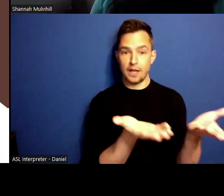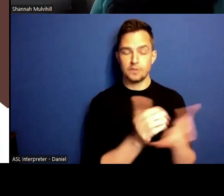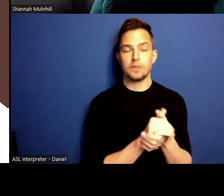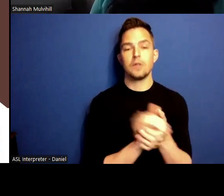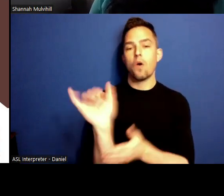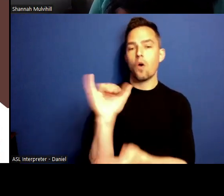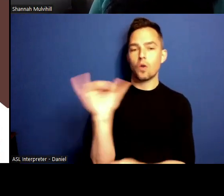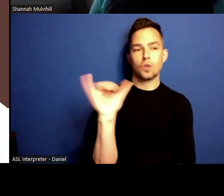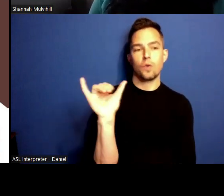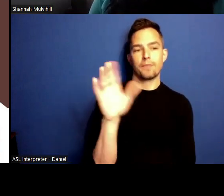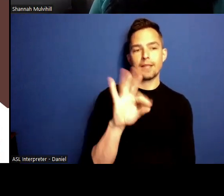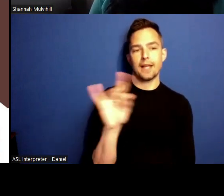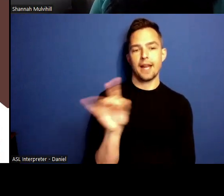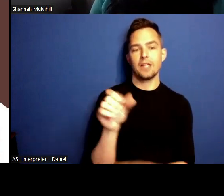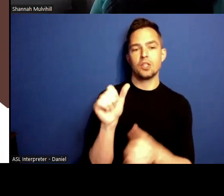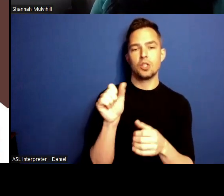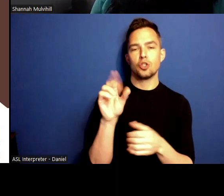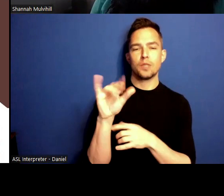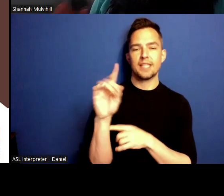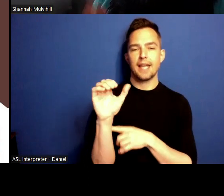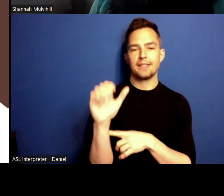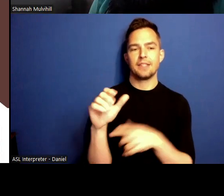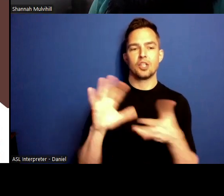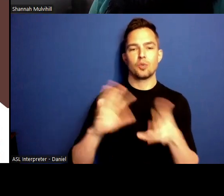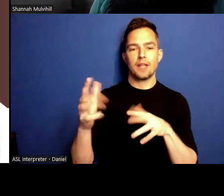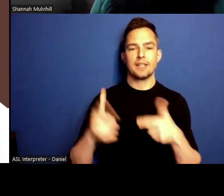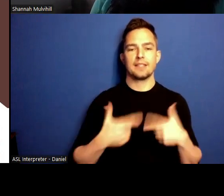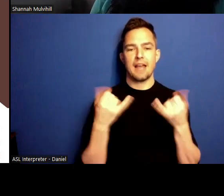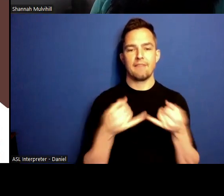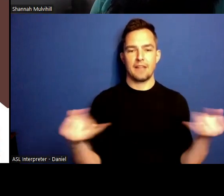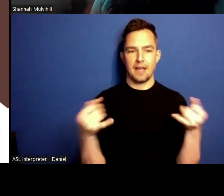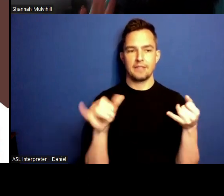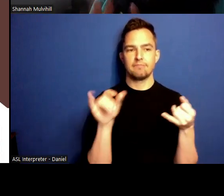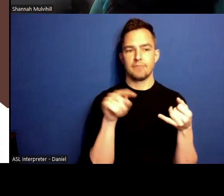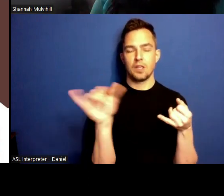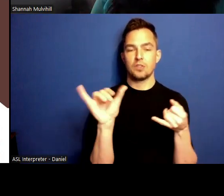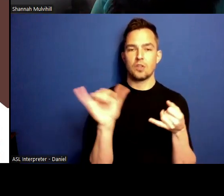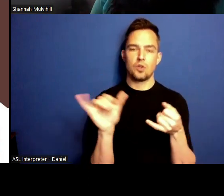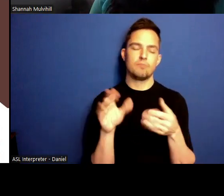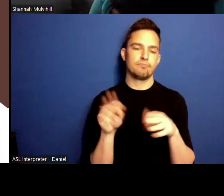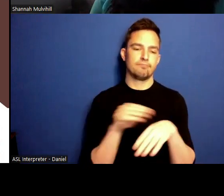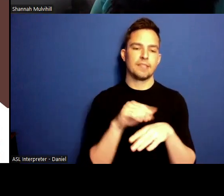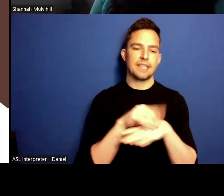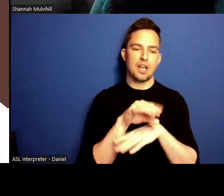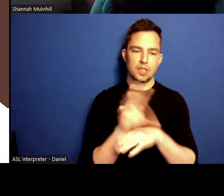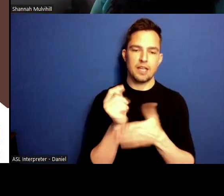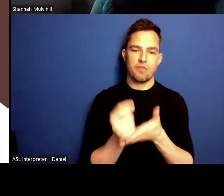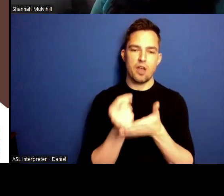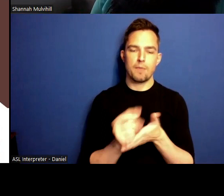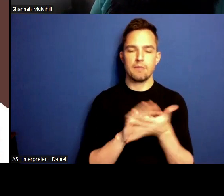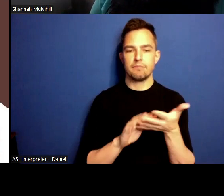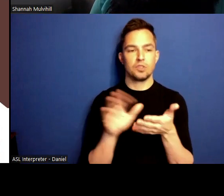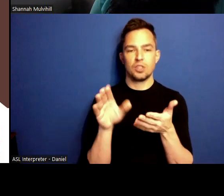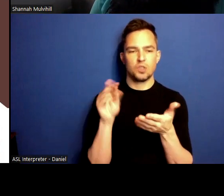as the 988 Suicide and Crisis Lifeline, and then noted counseling and therapy. So, just noting that